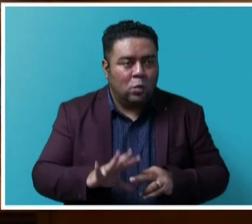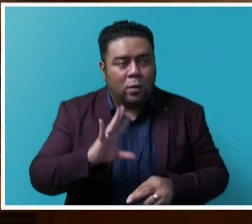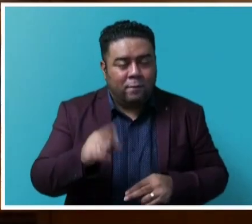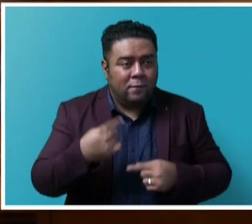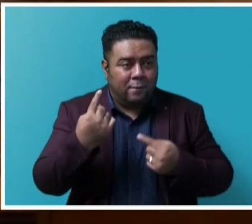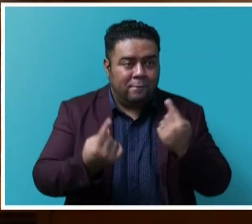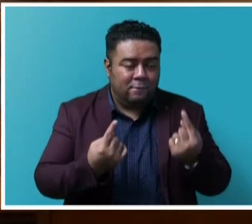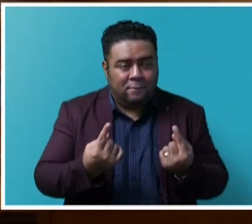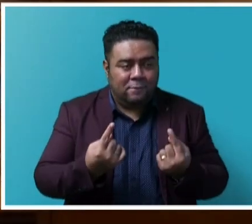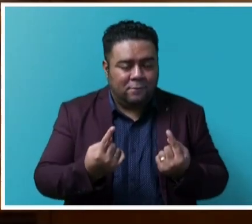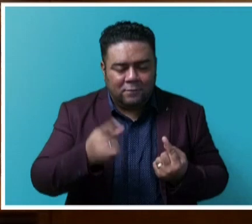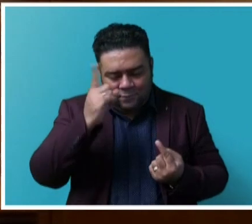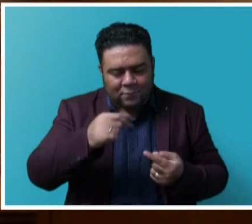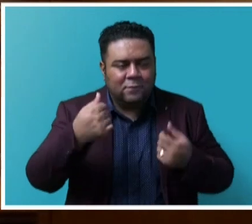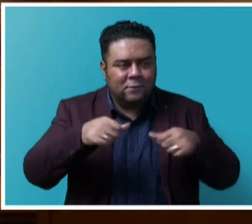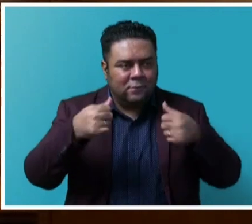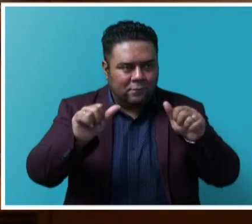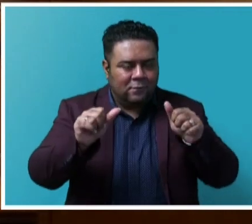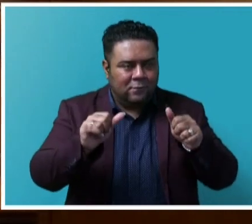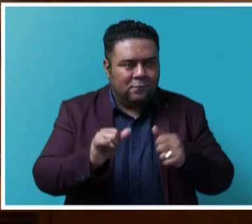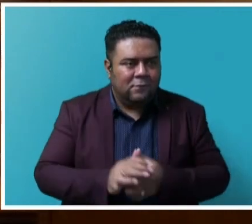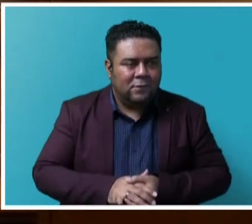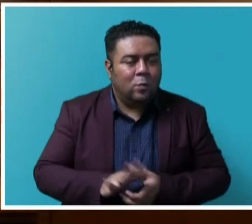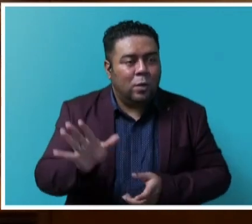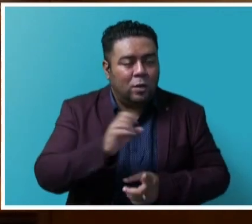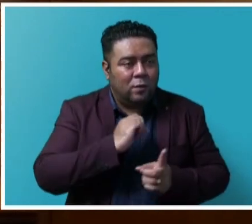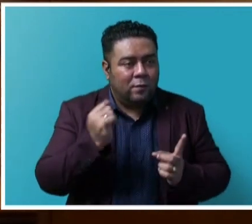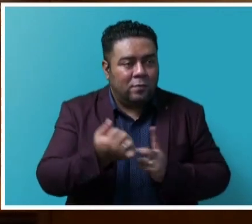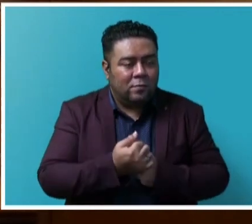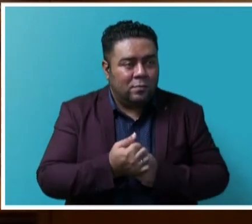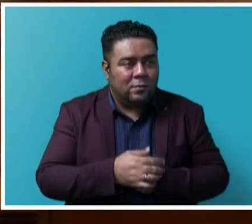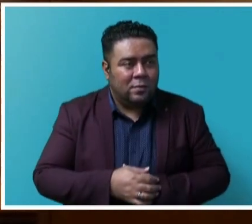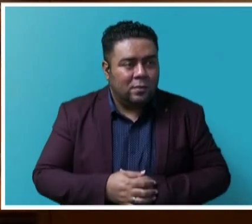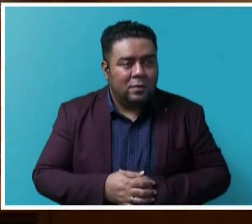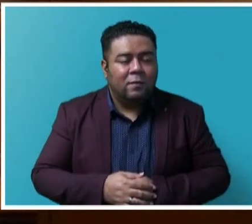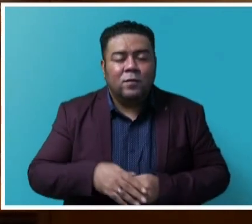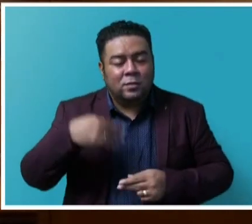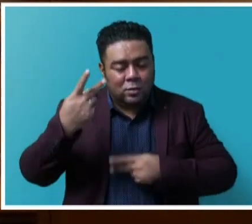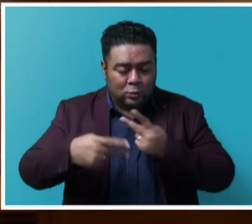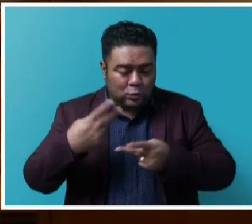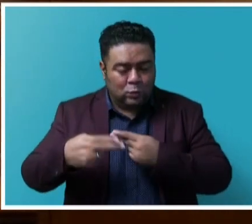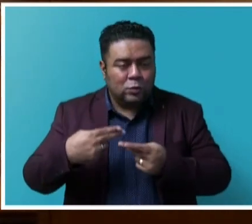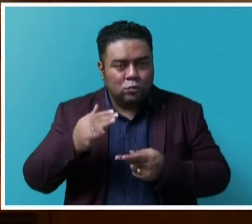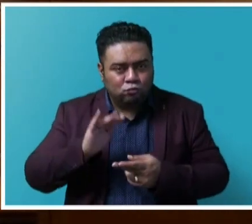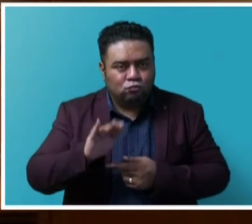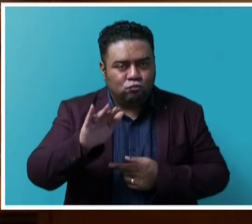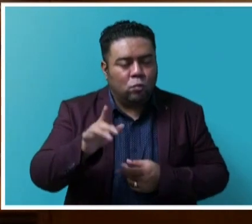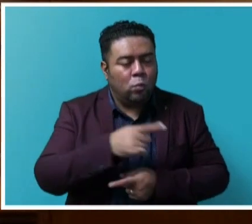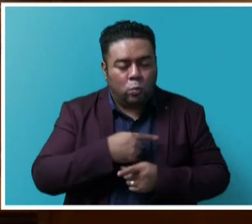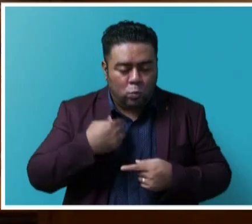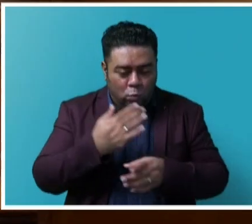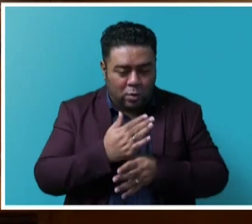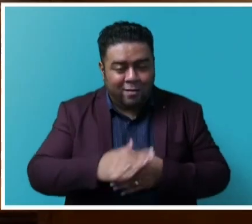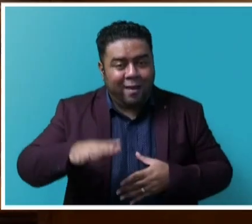citizen can succeed, where our environment is preserved for generations to come, and where we work hand